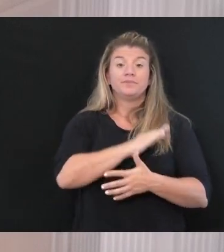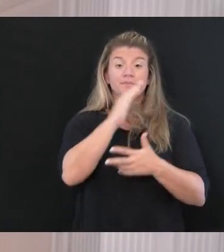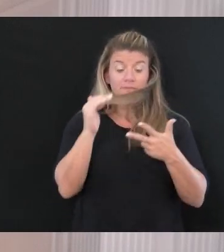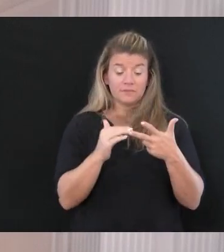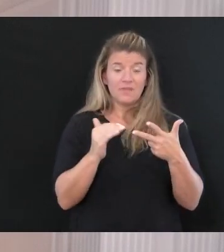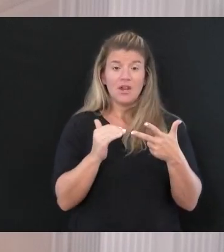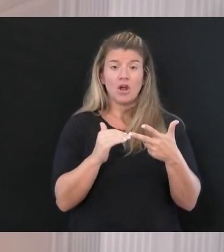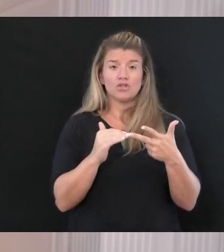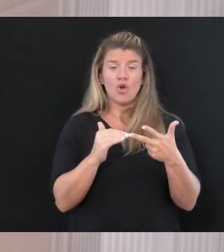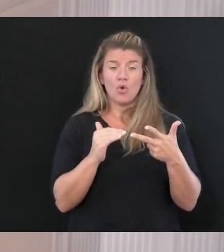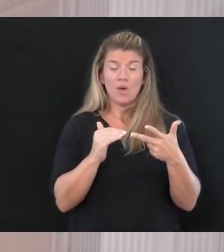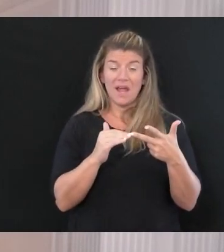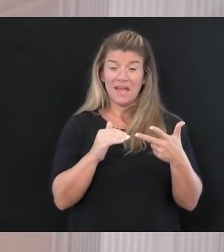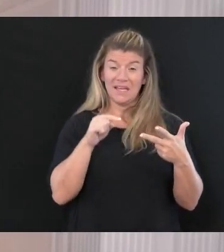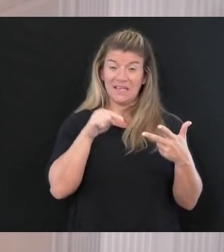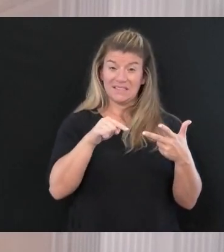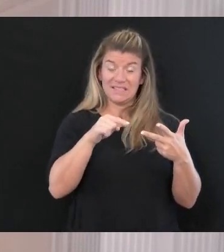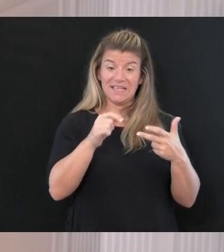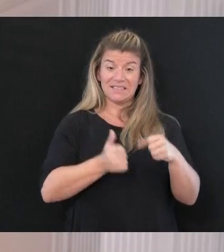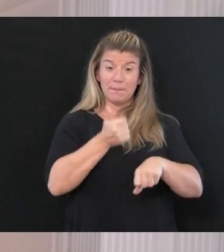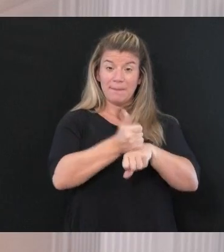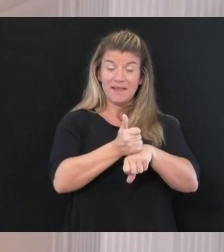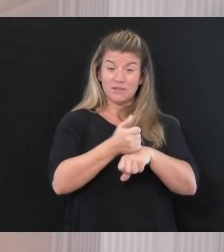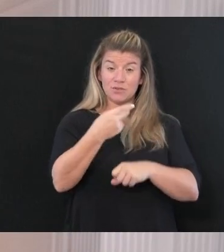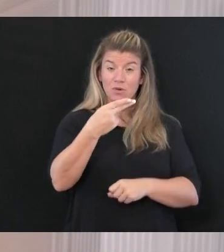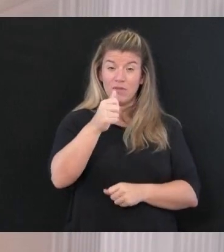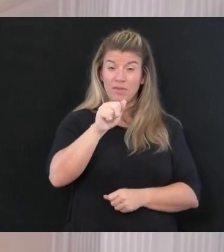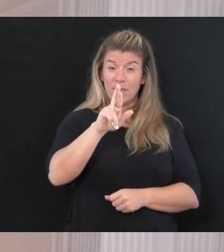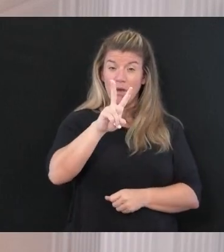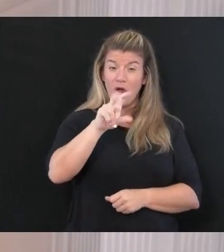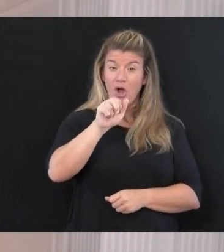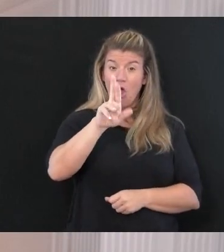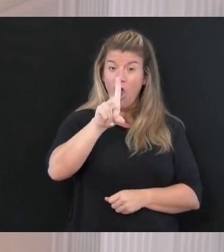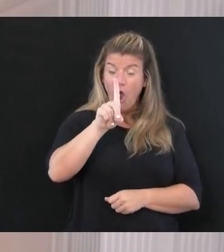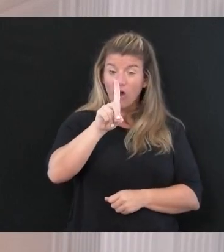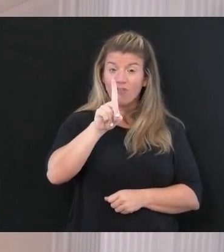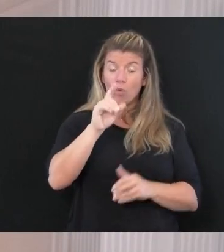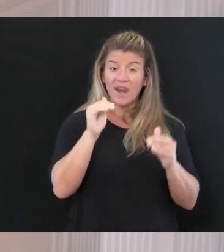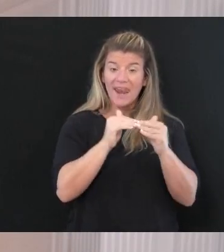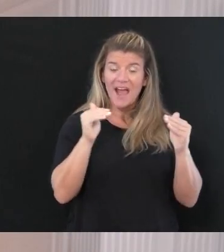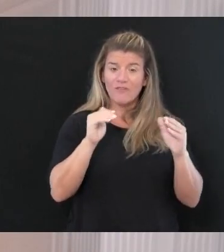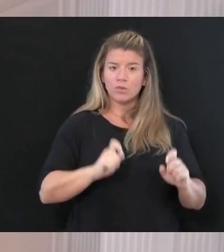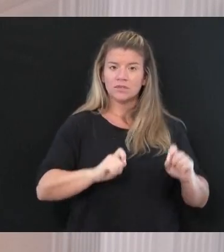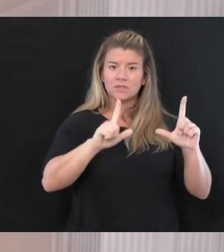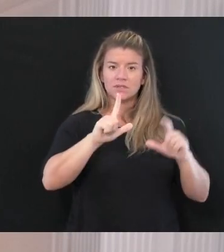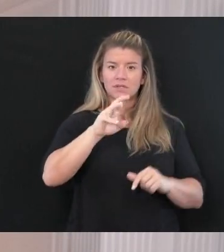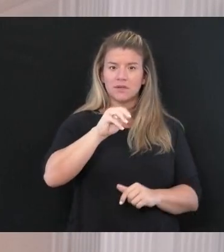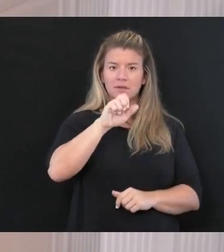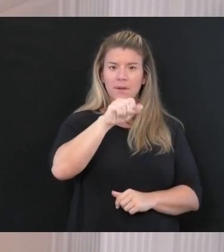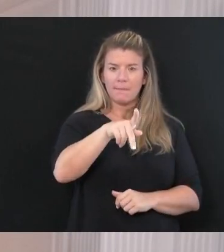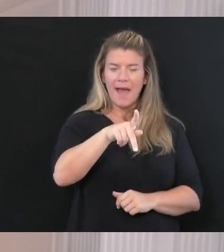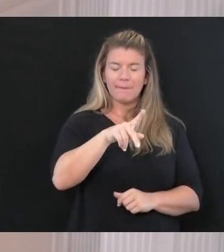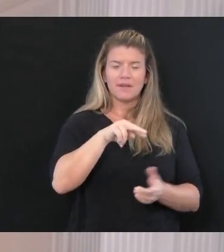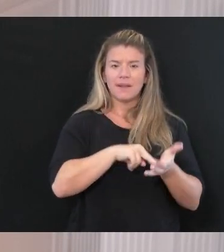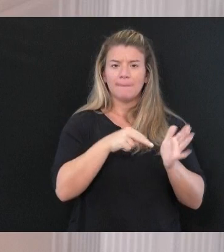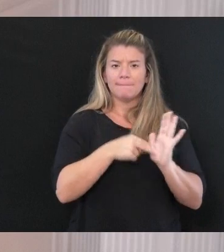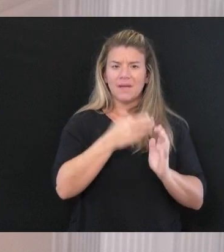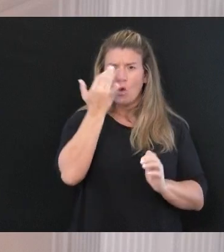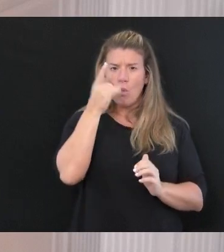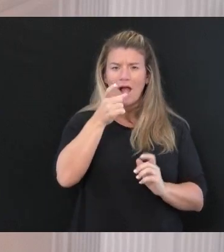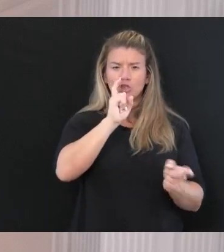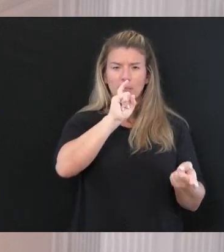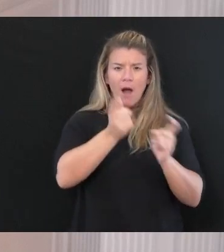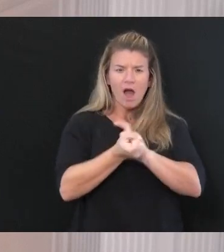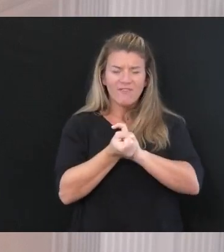is this based on the Harvard Global Health Institute's map? If so, why did you modify it, especially to make the cutoff